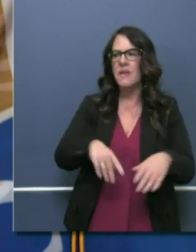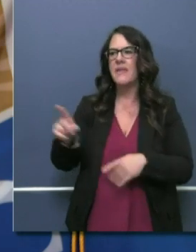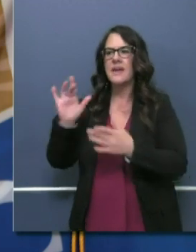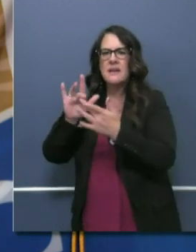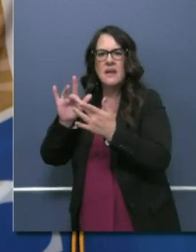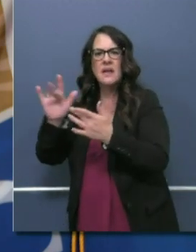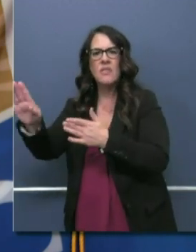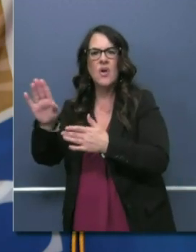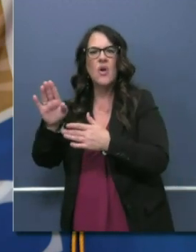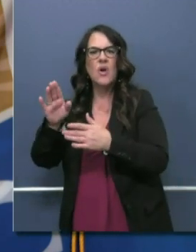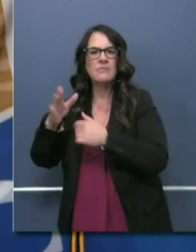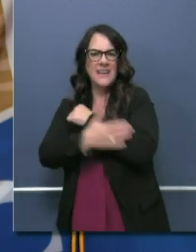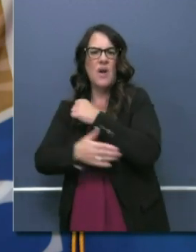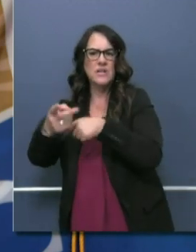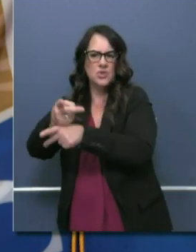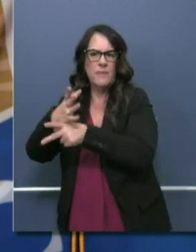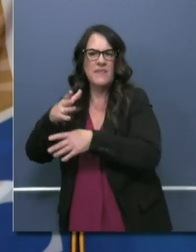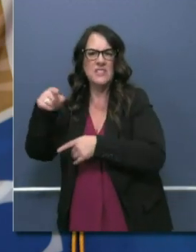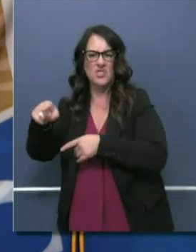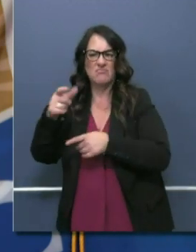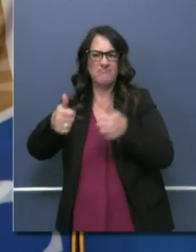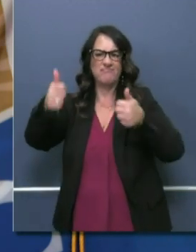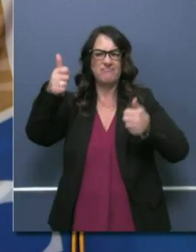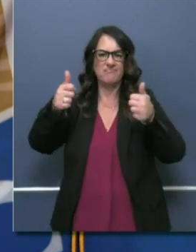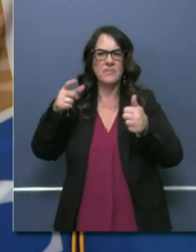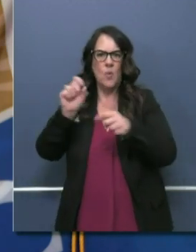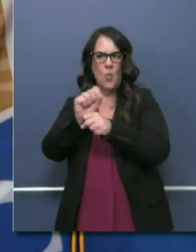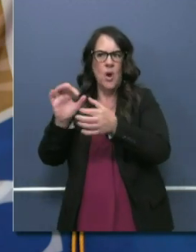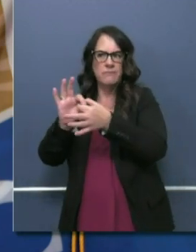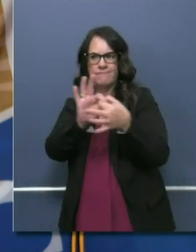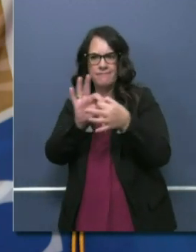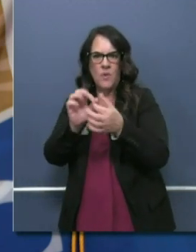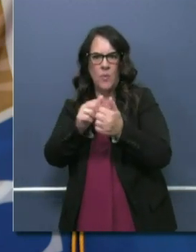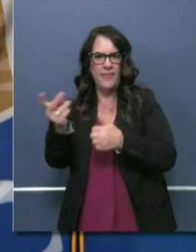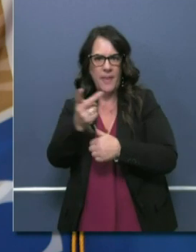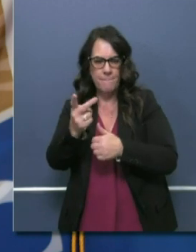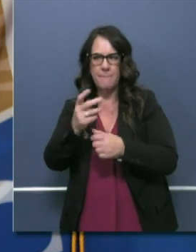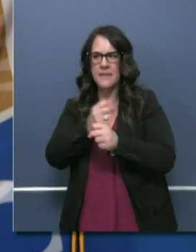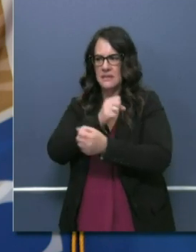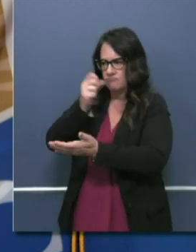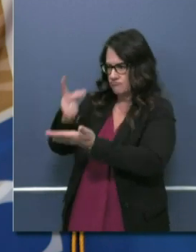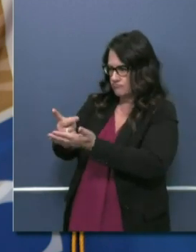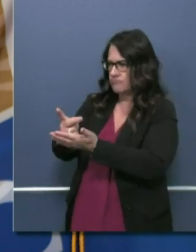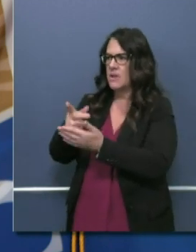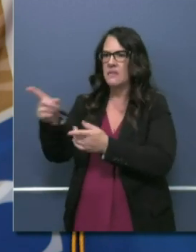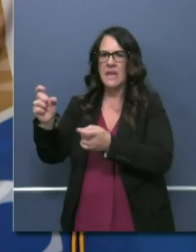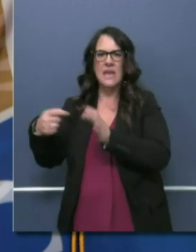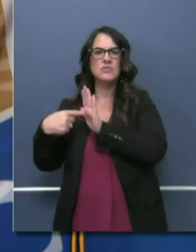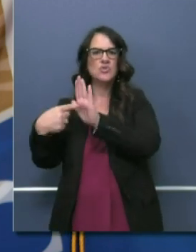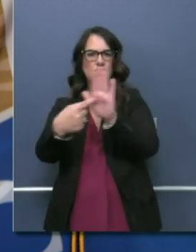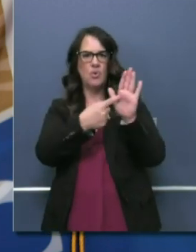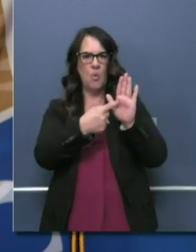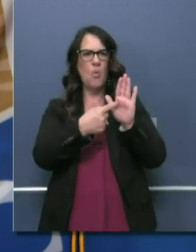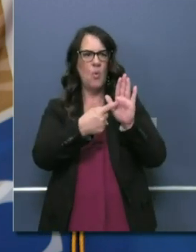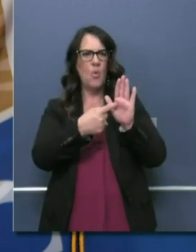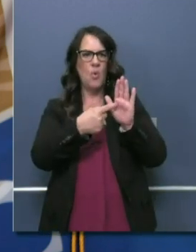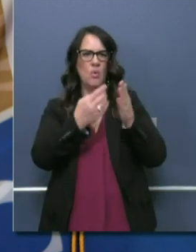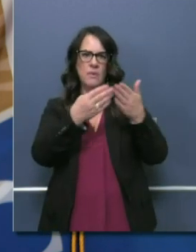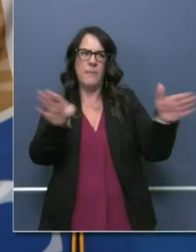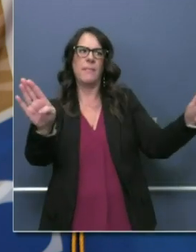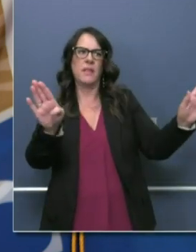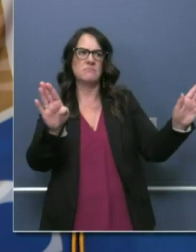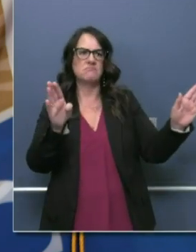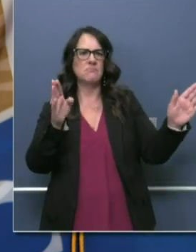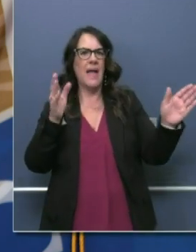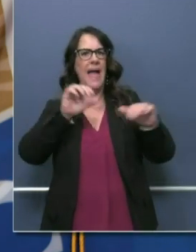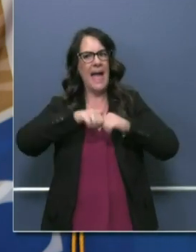in the next week or so, and begin to make those presentations public and get